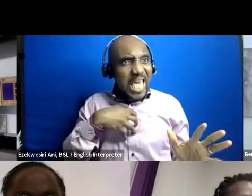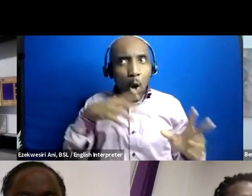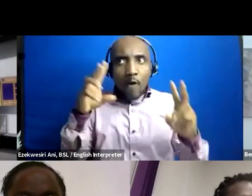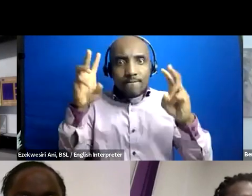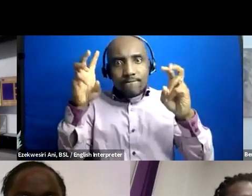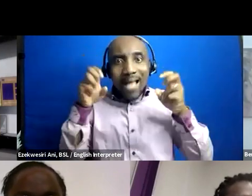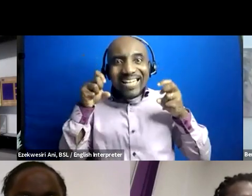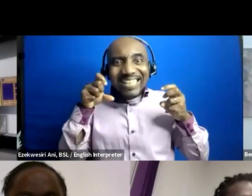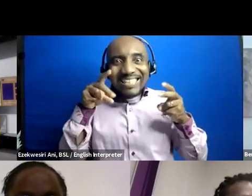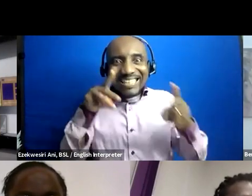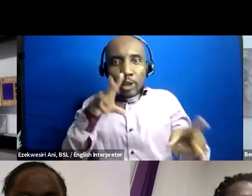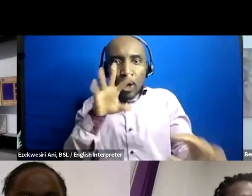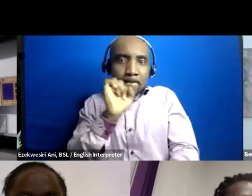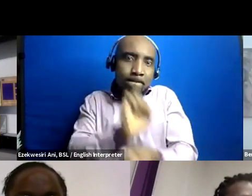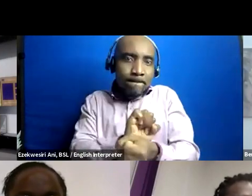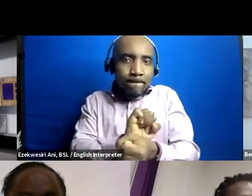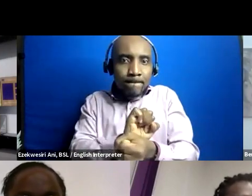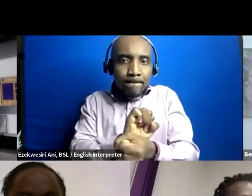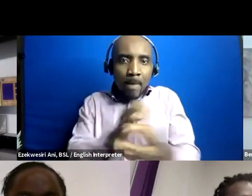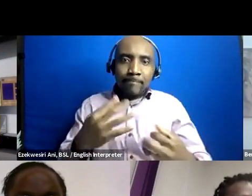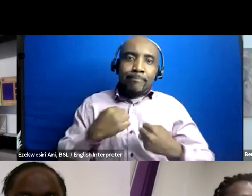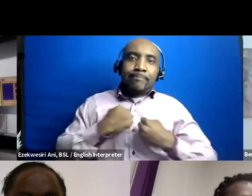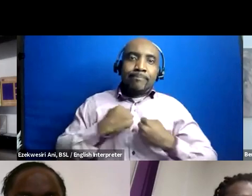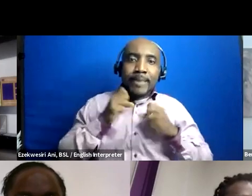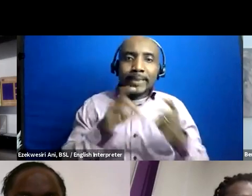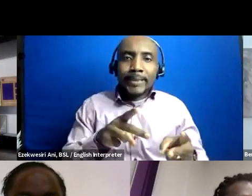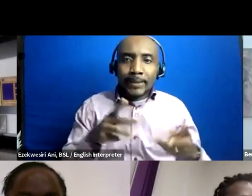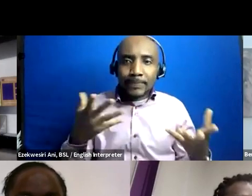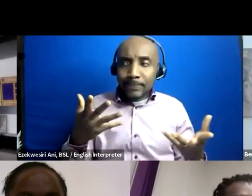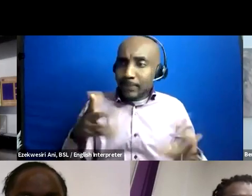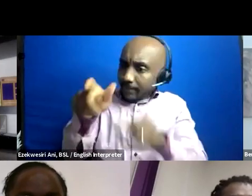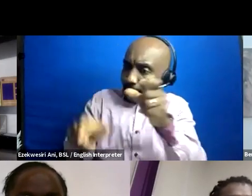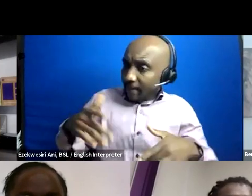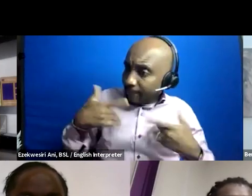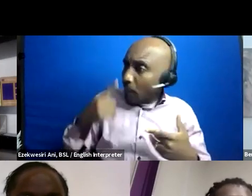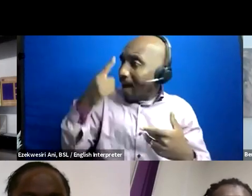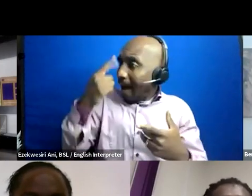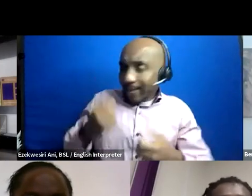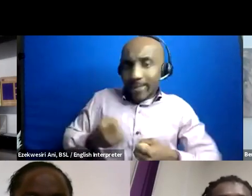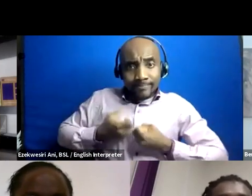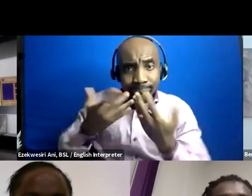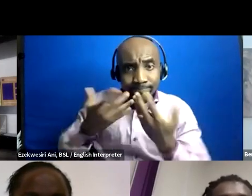I think would be a good thing, so that people feel they can talk, they can unburden,